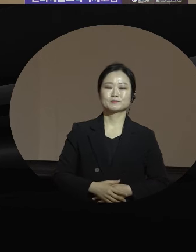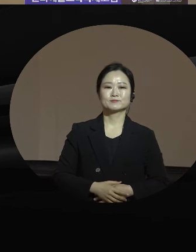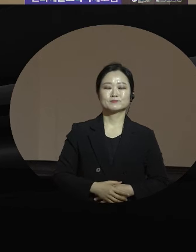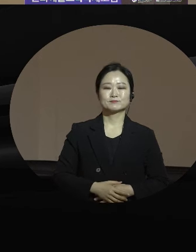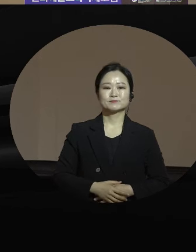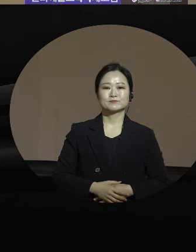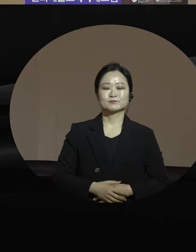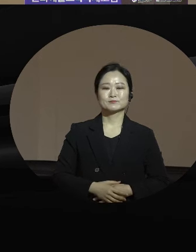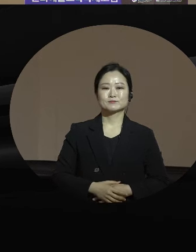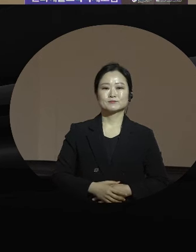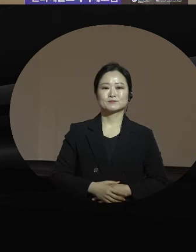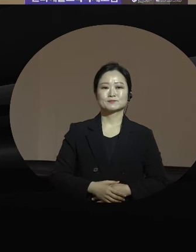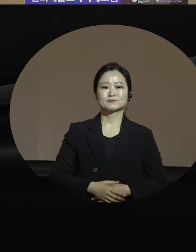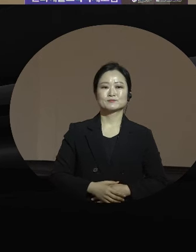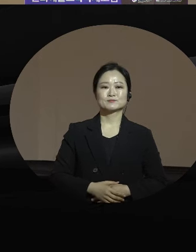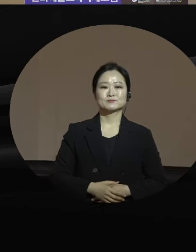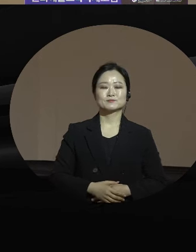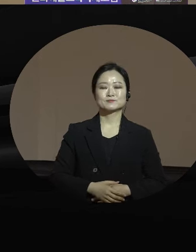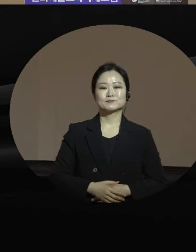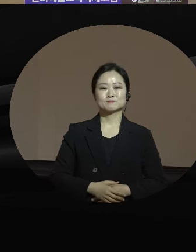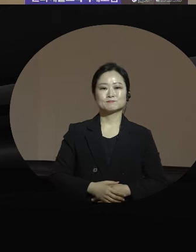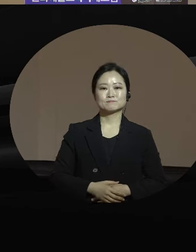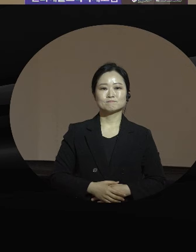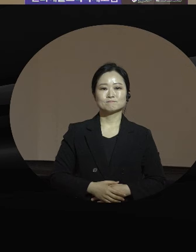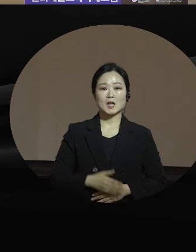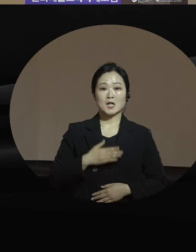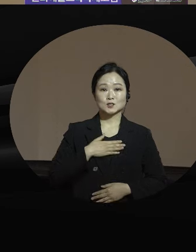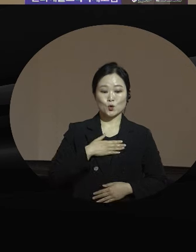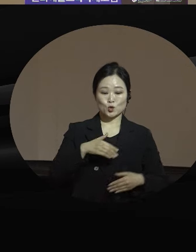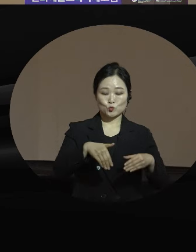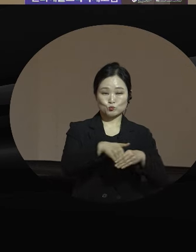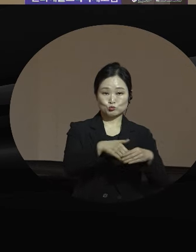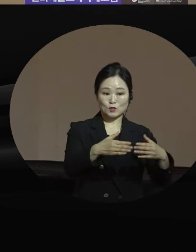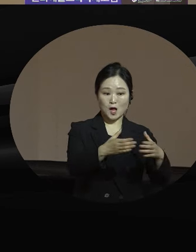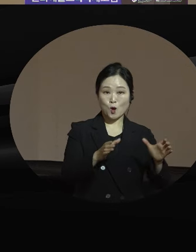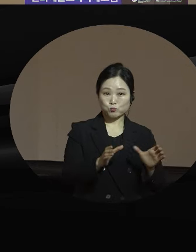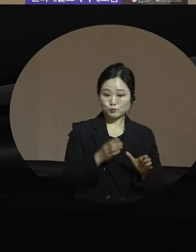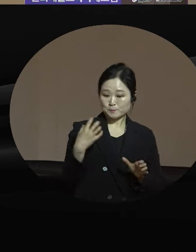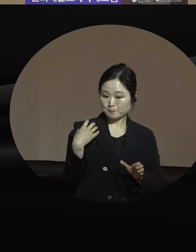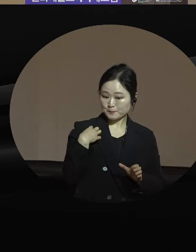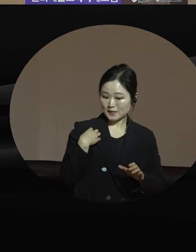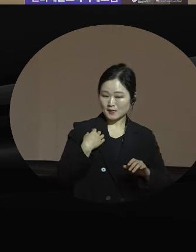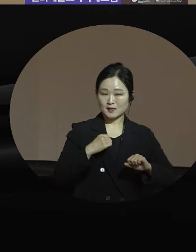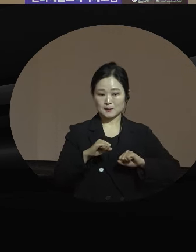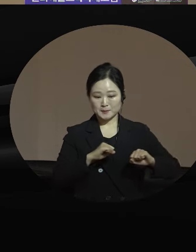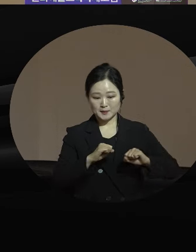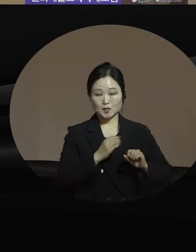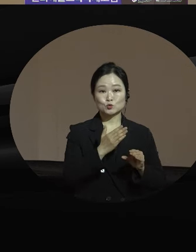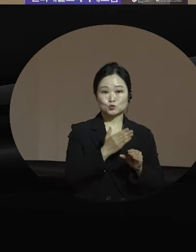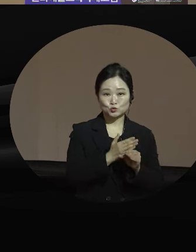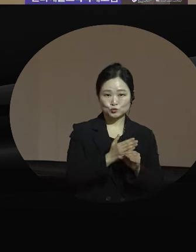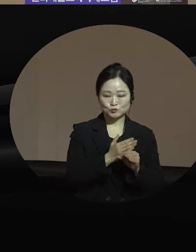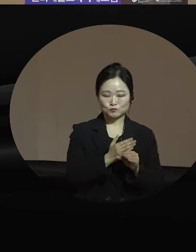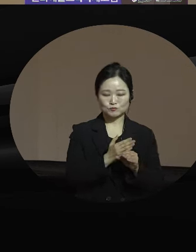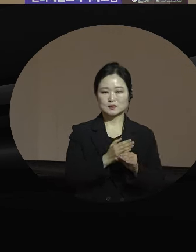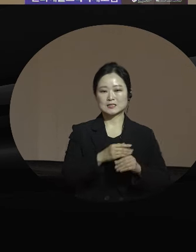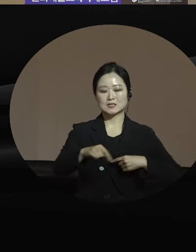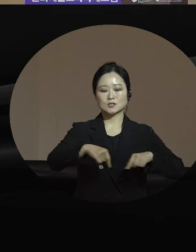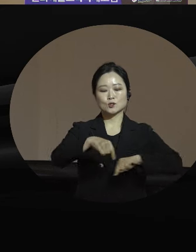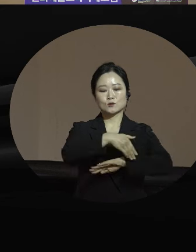cultural sector development policy of the Ministry of Culture, which was reestablished in 2020